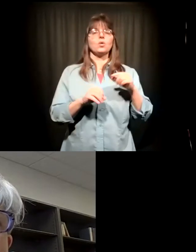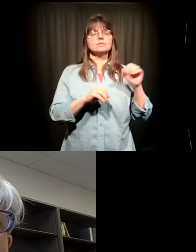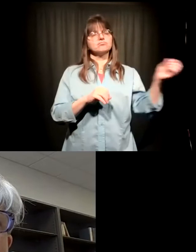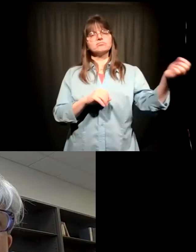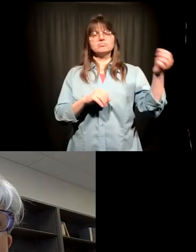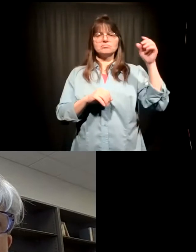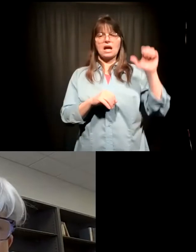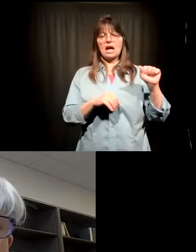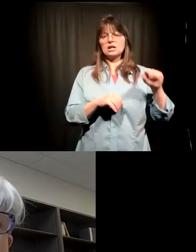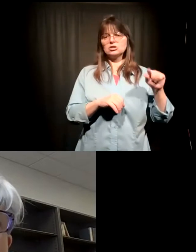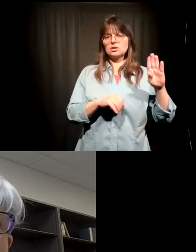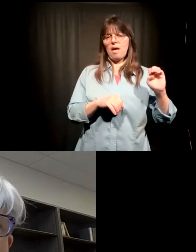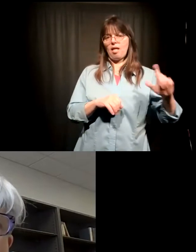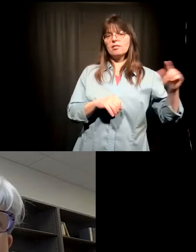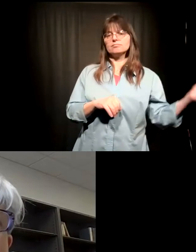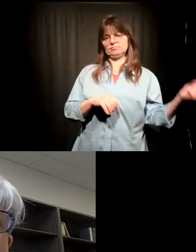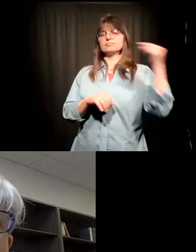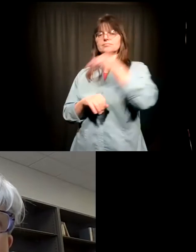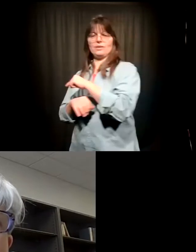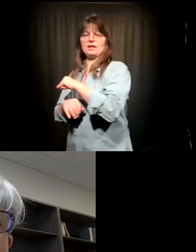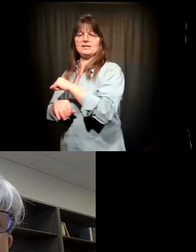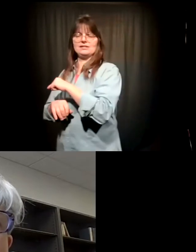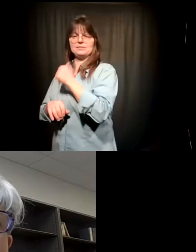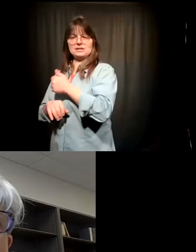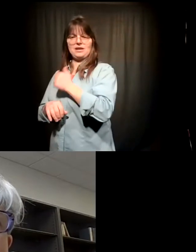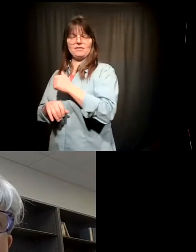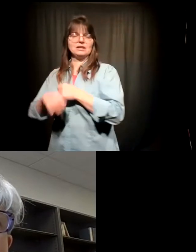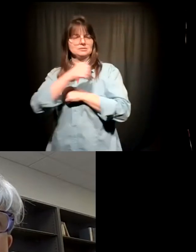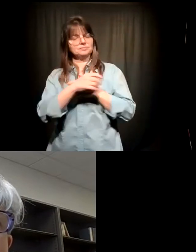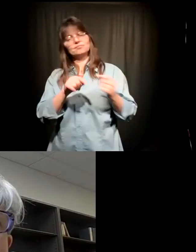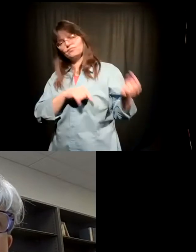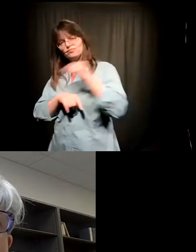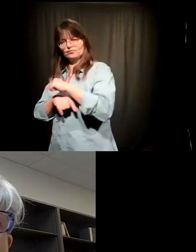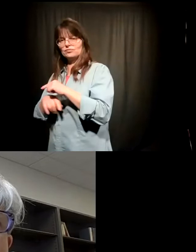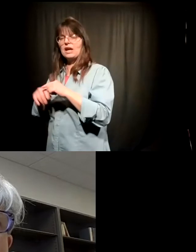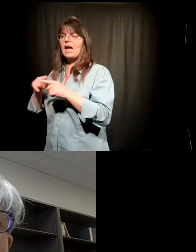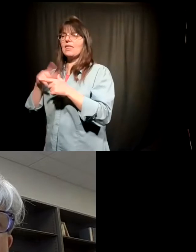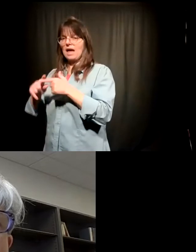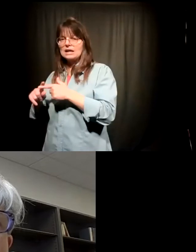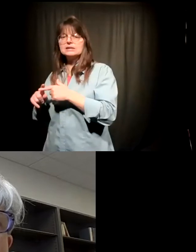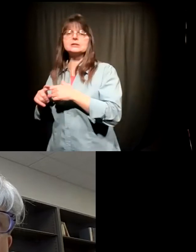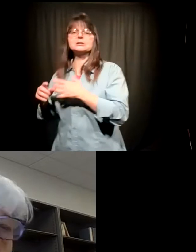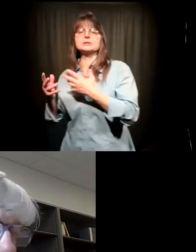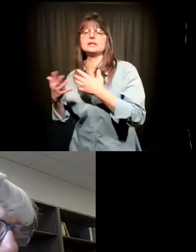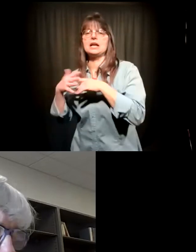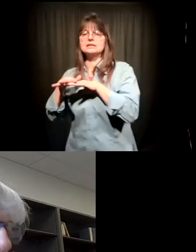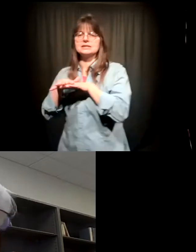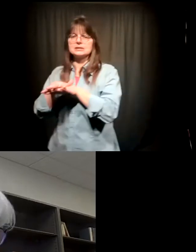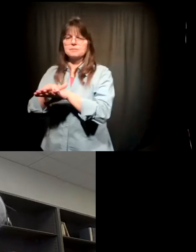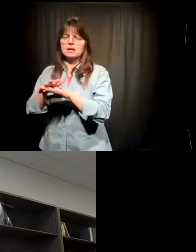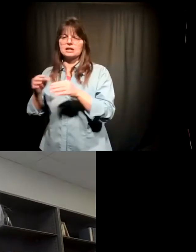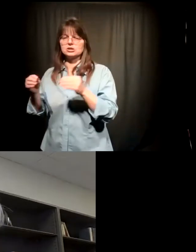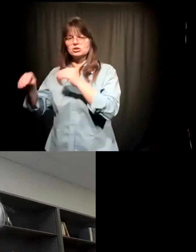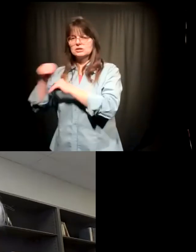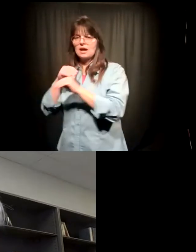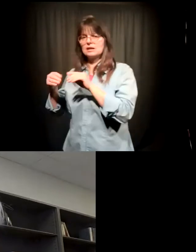and then, yeah, word spread really quickly. The idea of assimilation was really strong at that moment in time, and